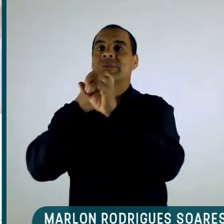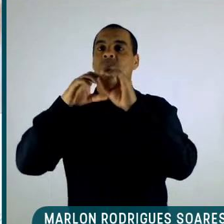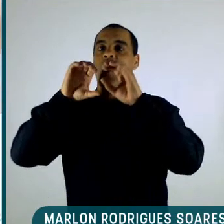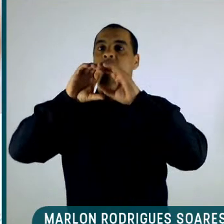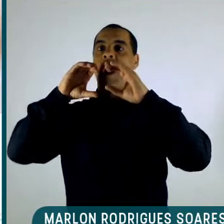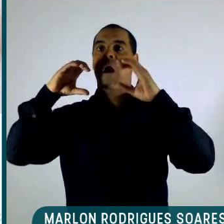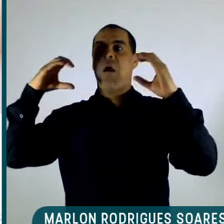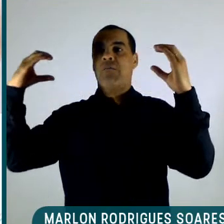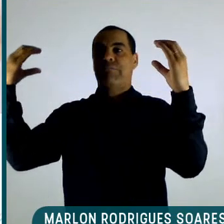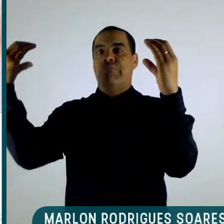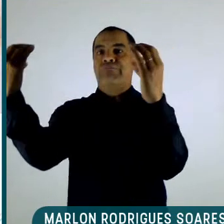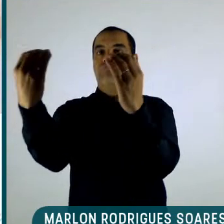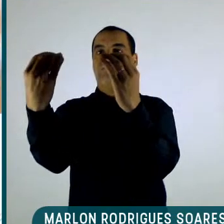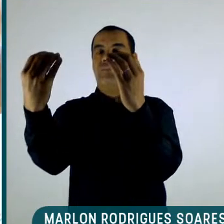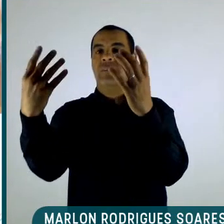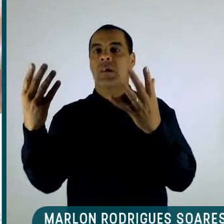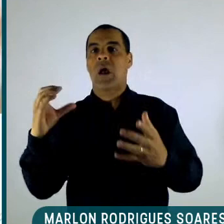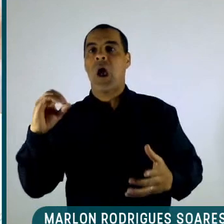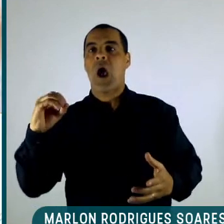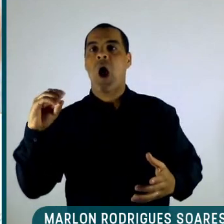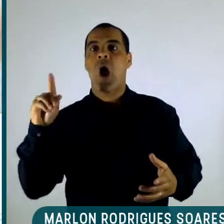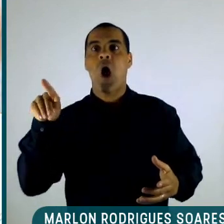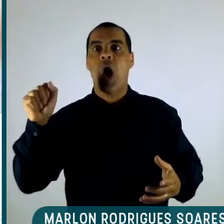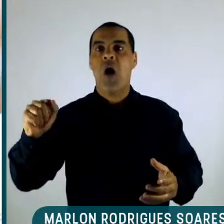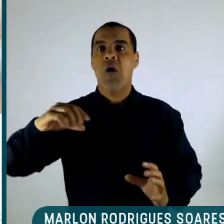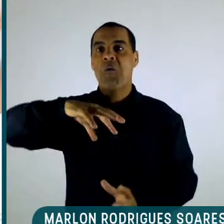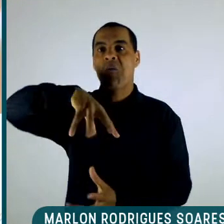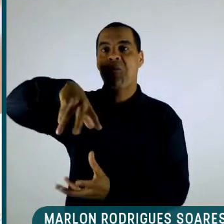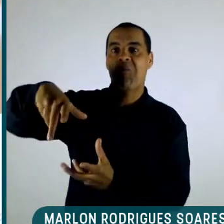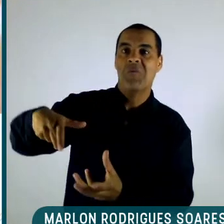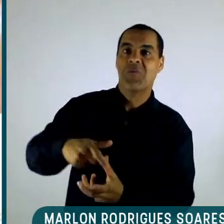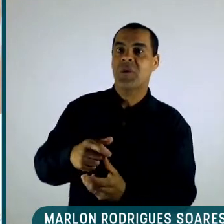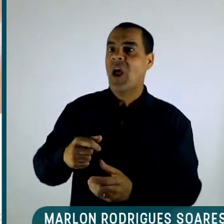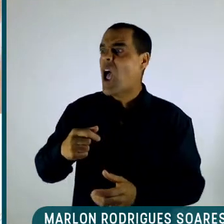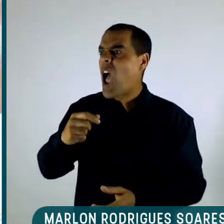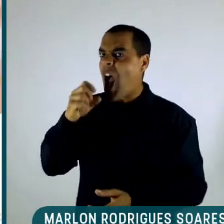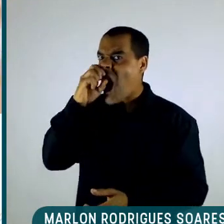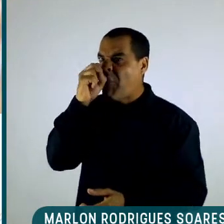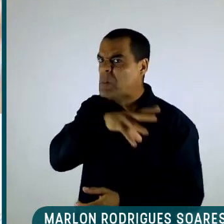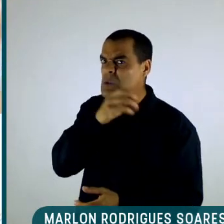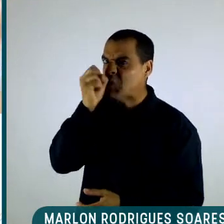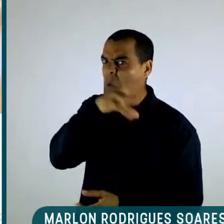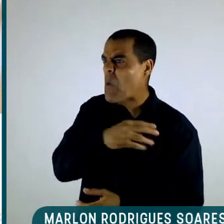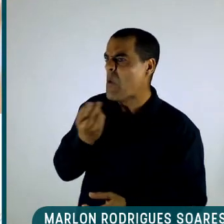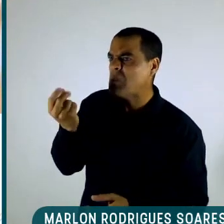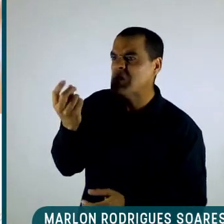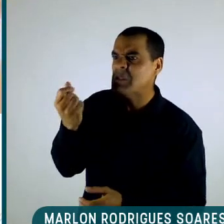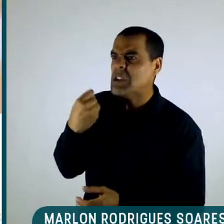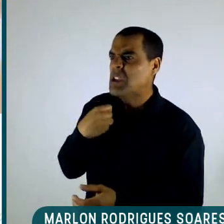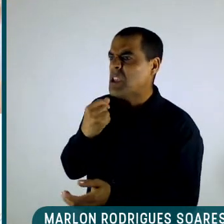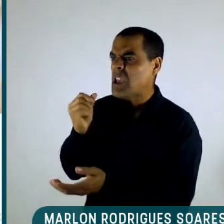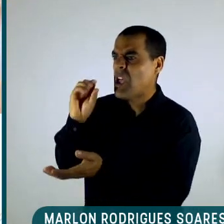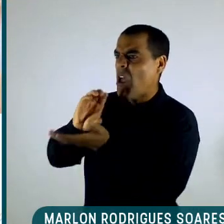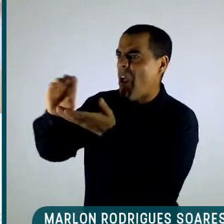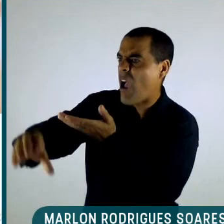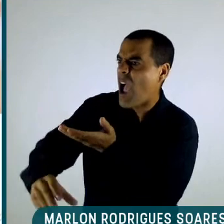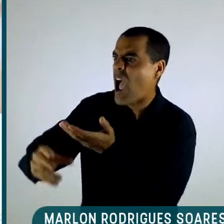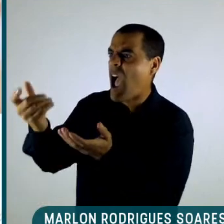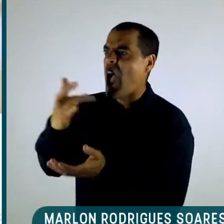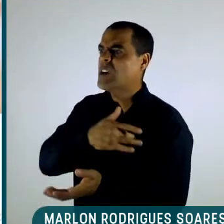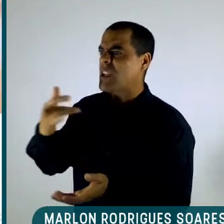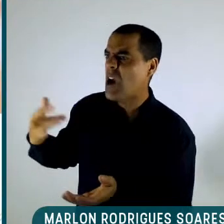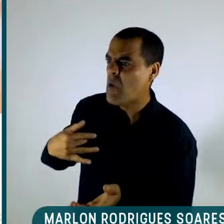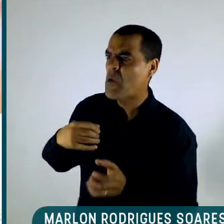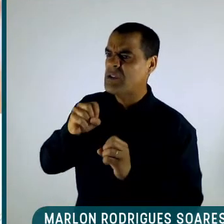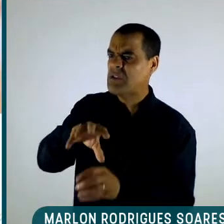done so far. We not so long ago, we built football pitches